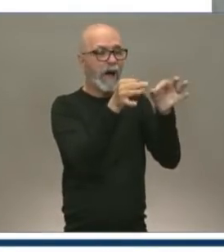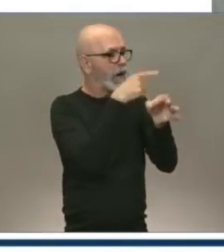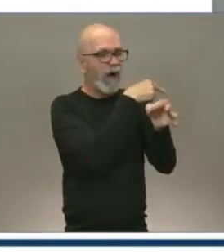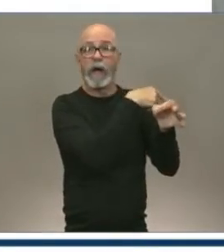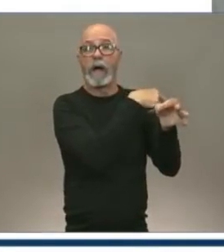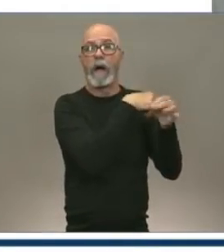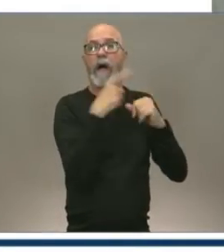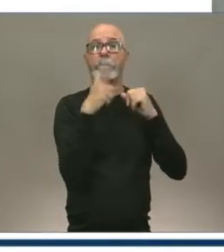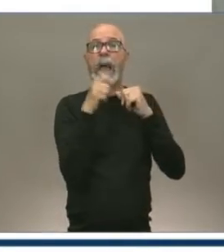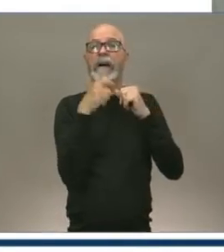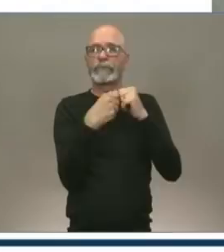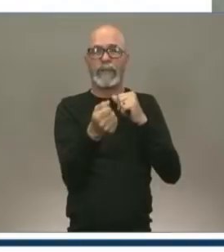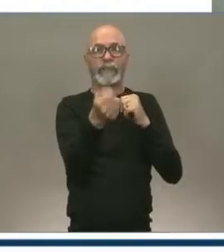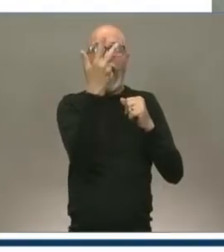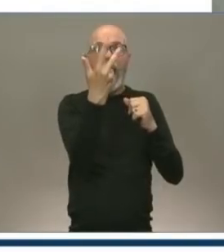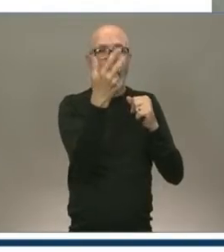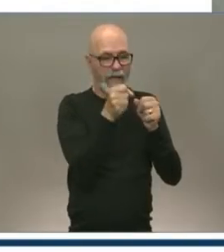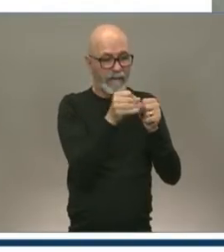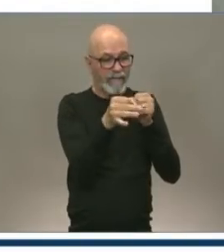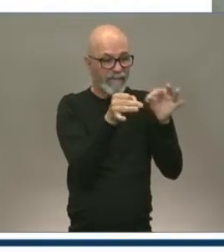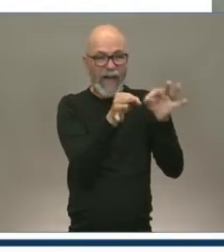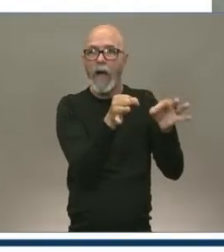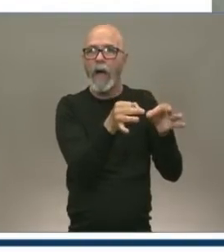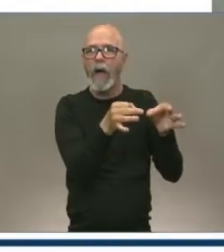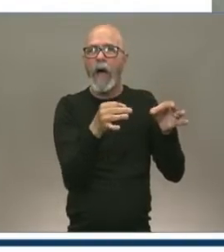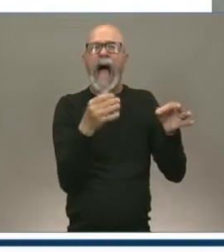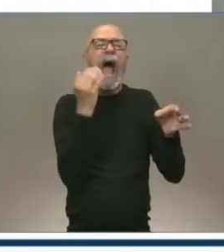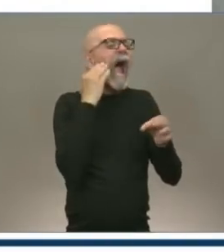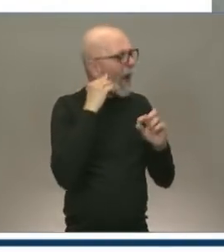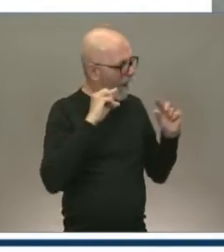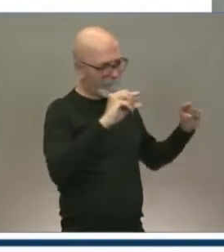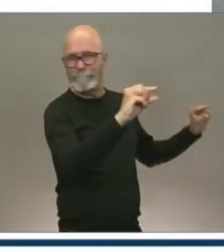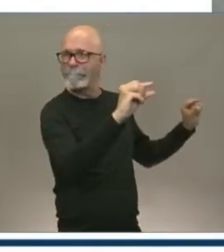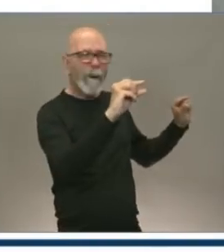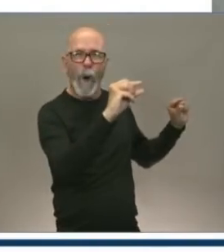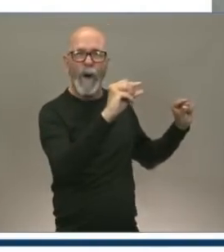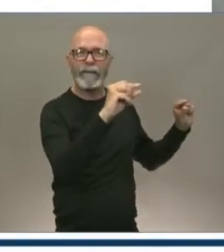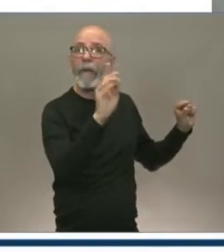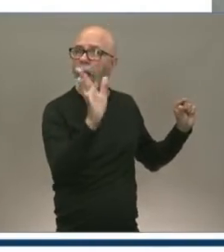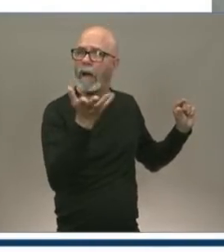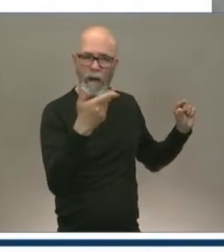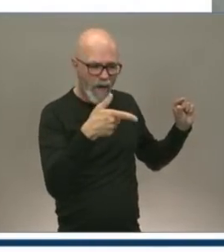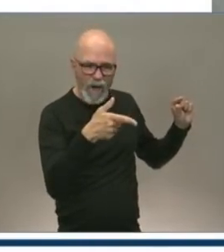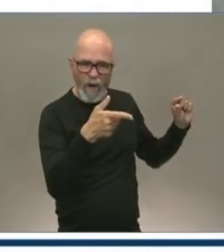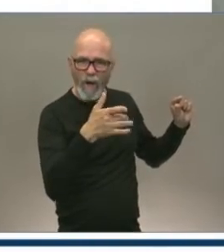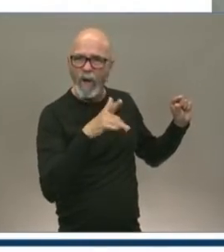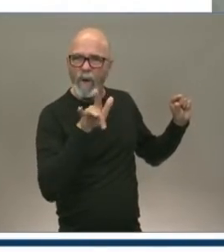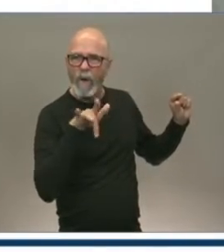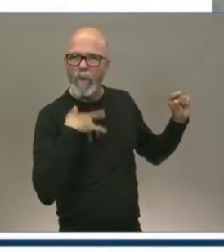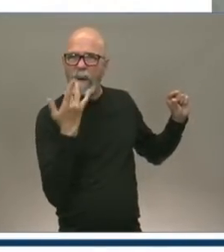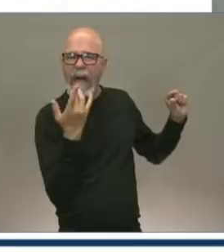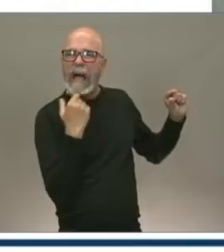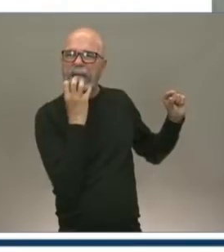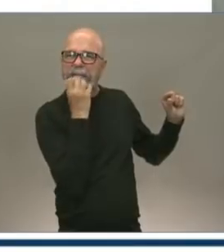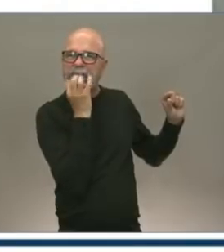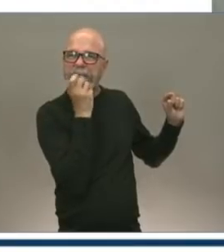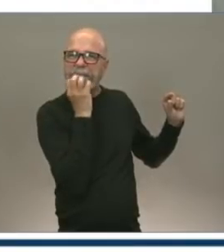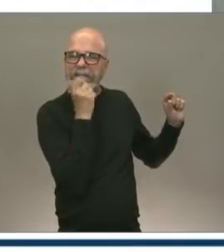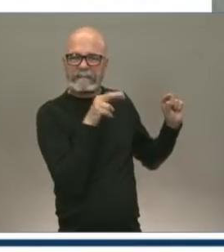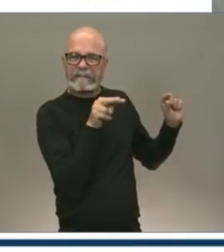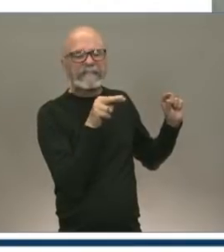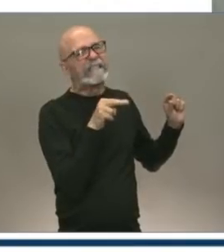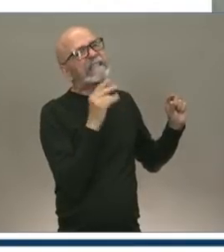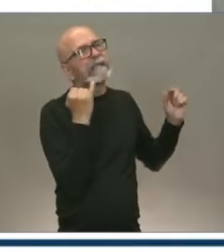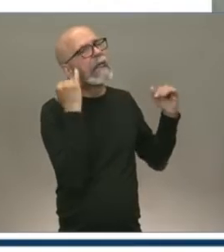still a low amount of cases. They haven't raised from the yellow zone, but out of abundance of caution, we're taking this step right now. And that system